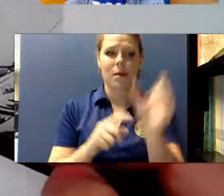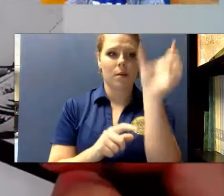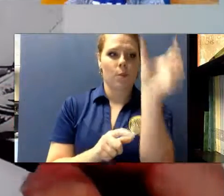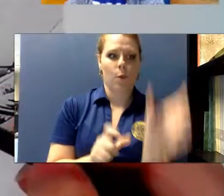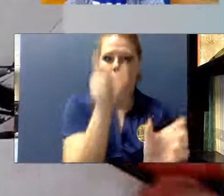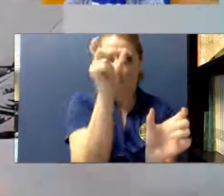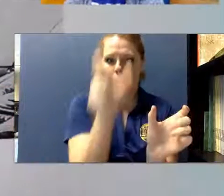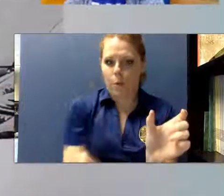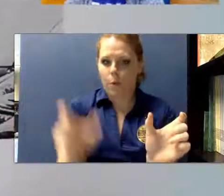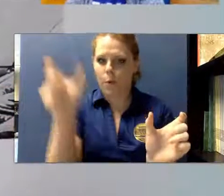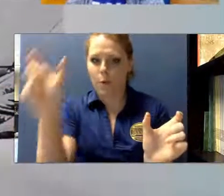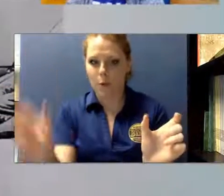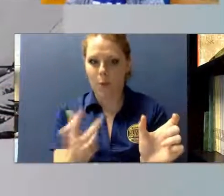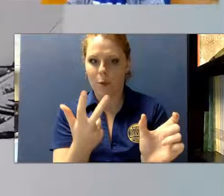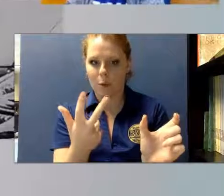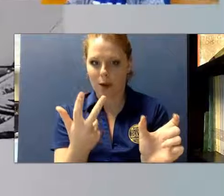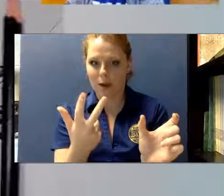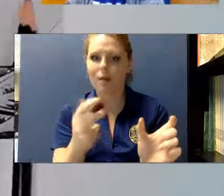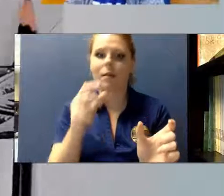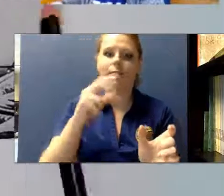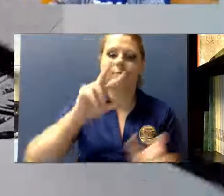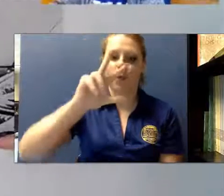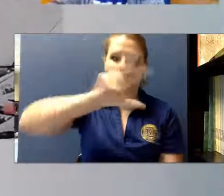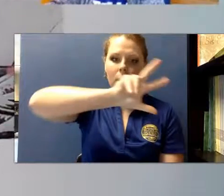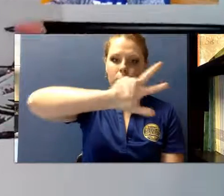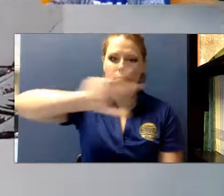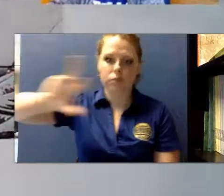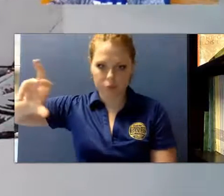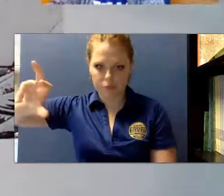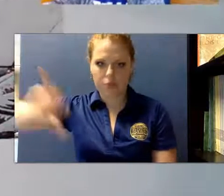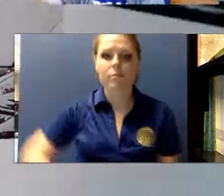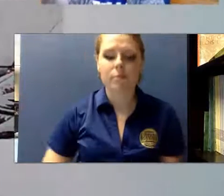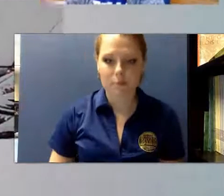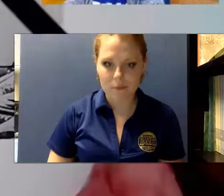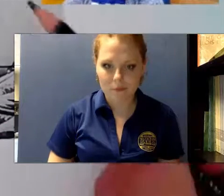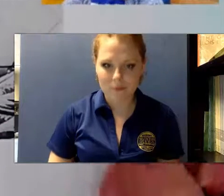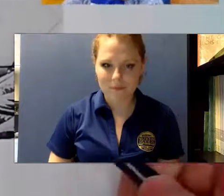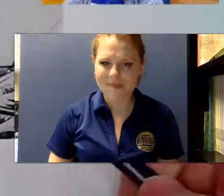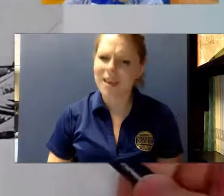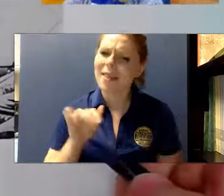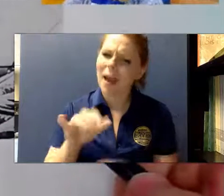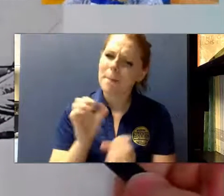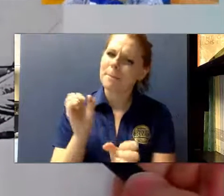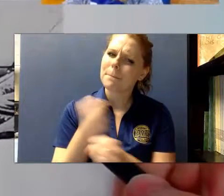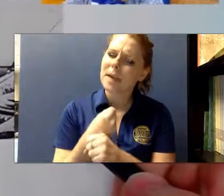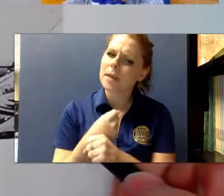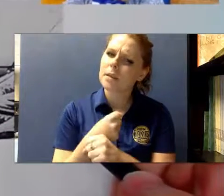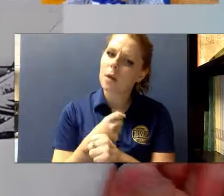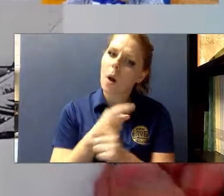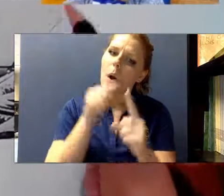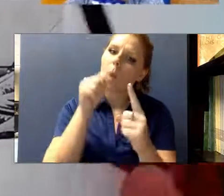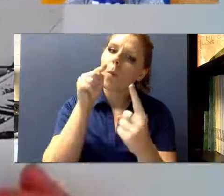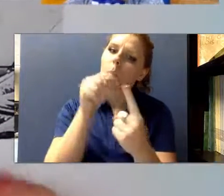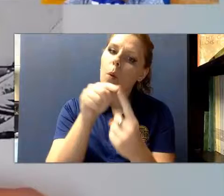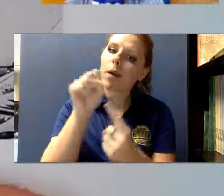vertically and 3 horizontally. So I've got 1, 2, 3, 1, 2, 3, and that creates points of